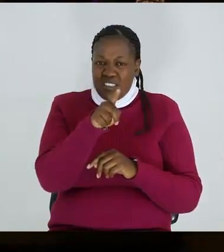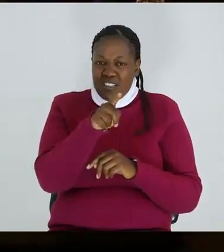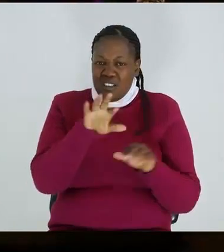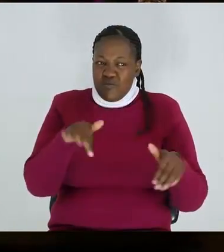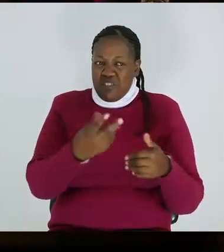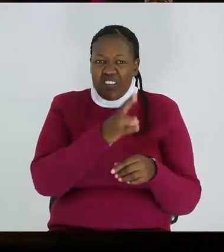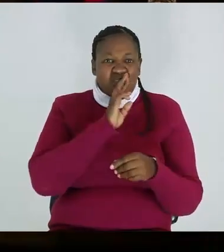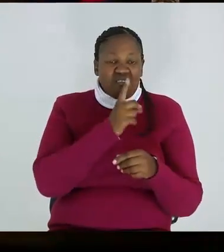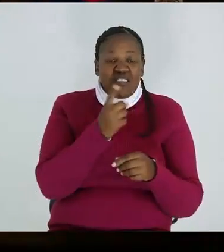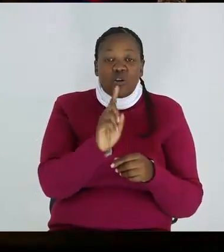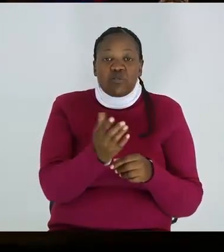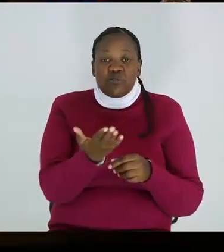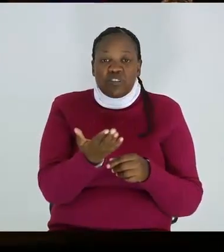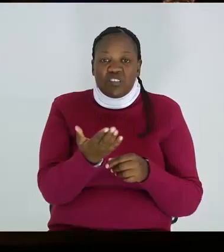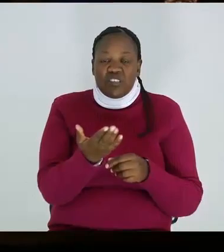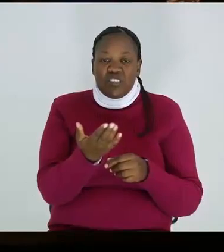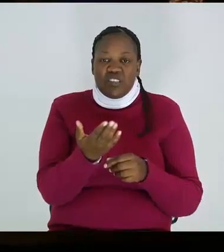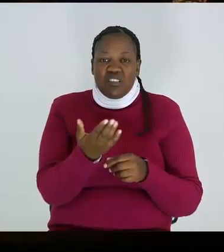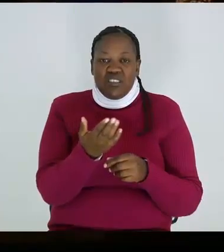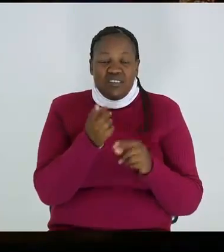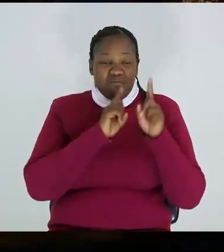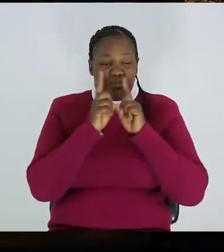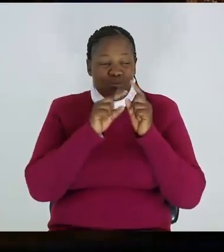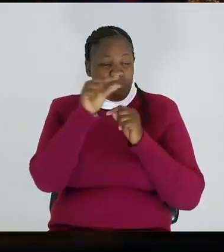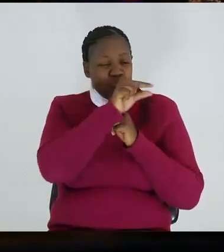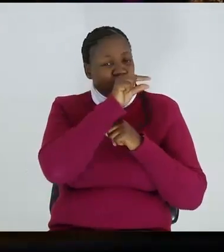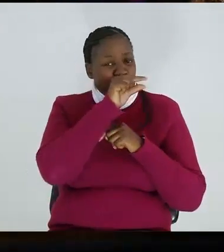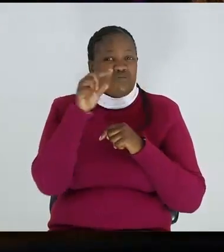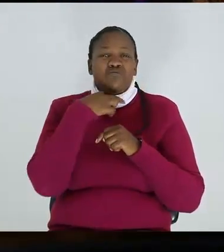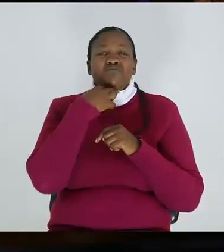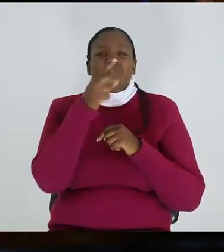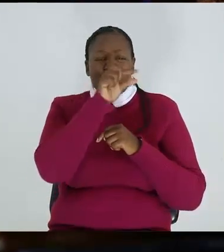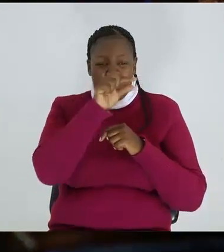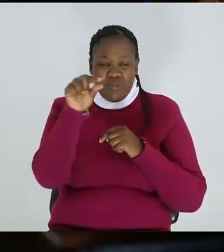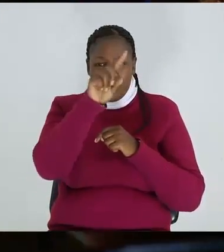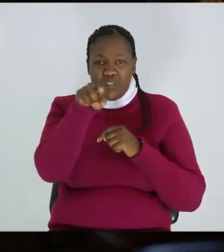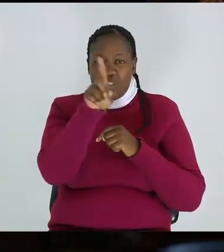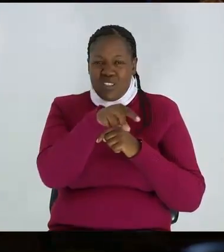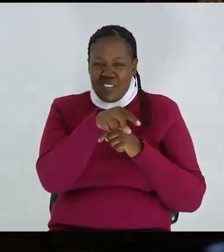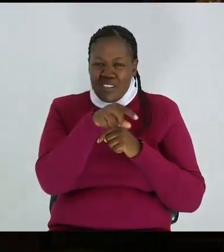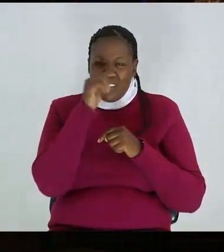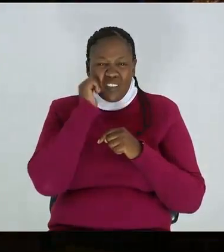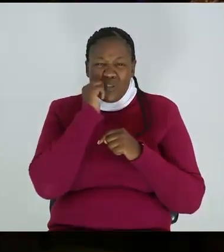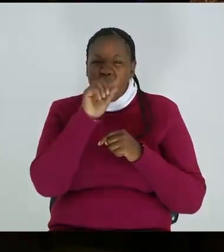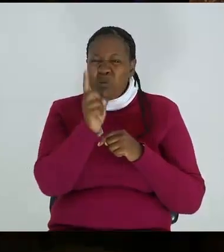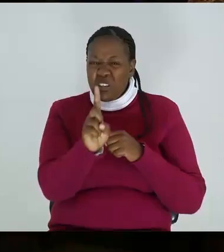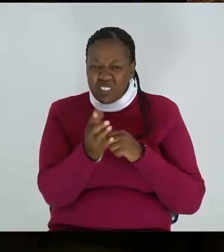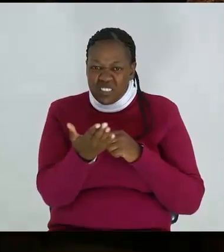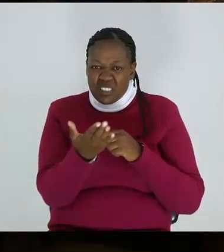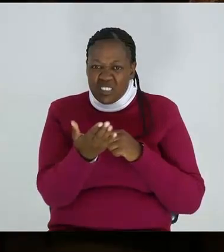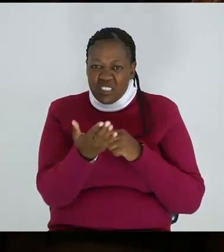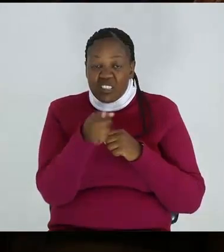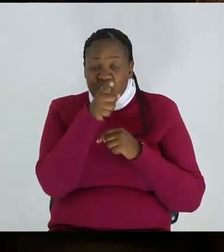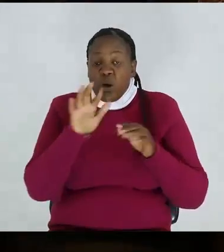Ma'am, alligatorism is... Oh, my goodness. Excuse me.